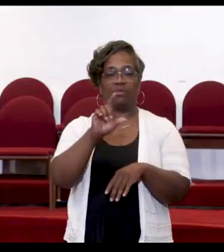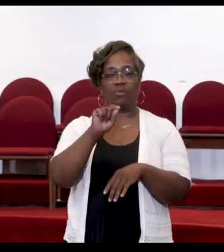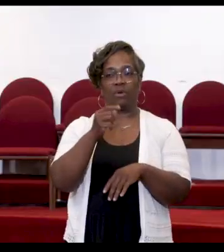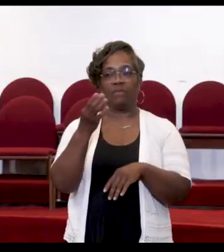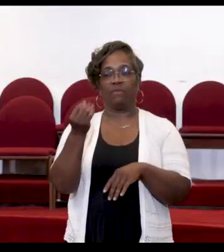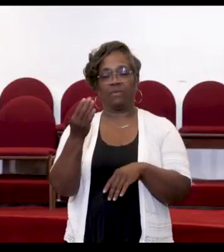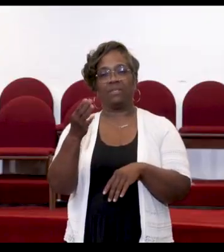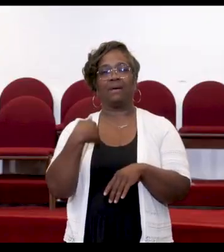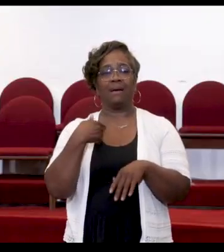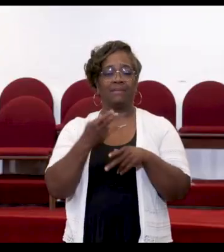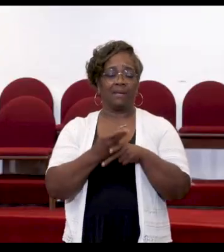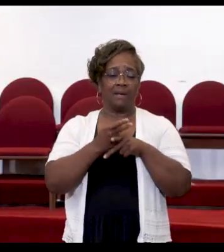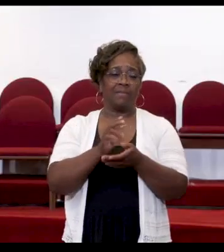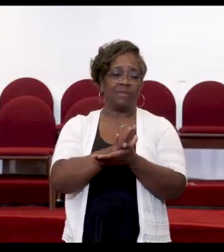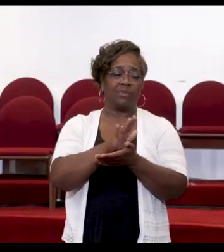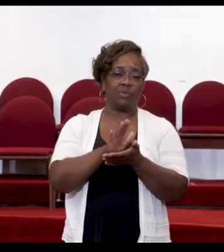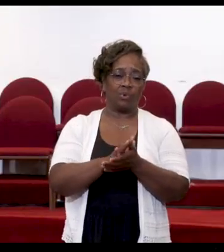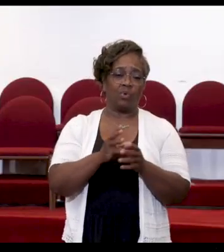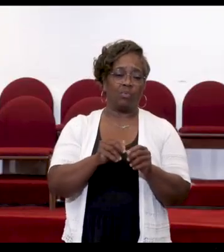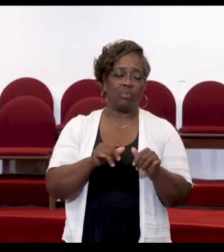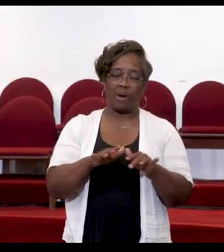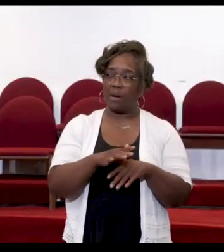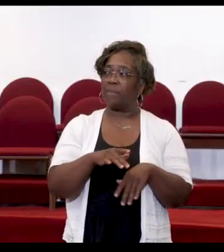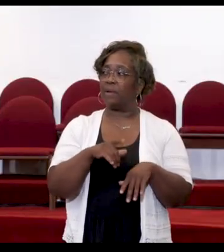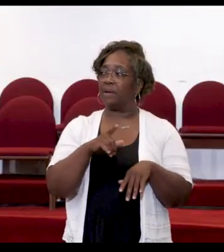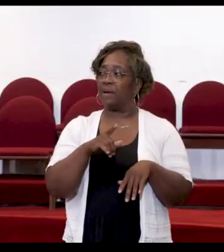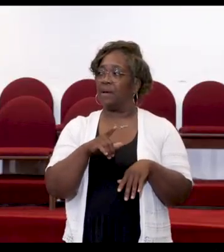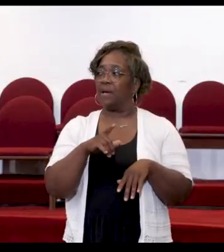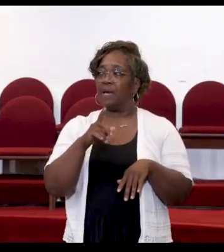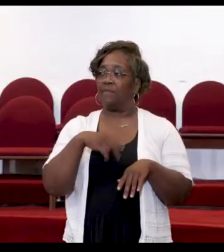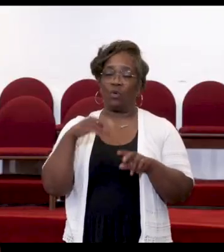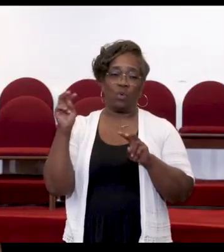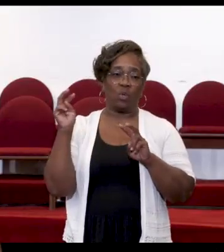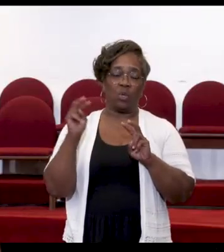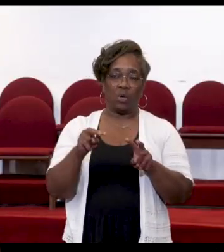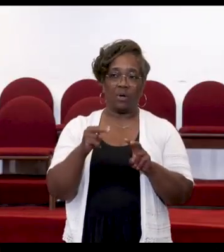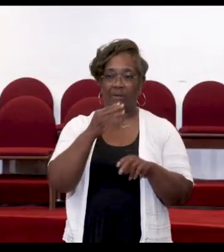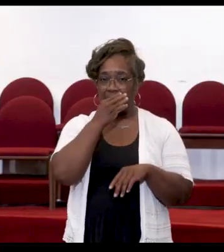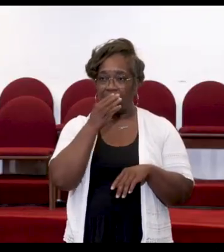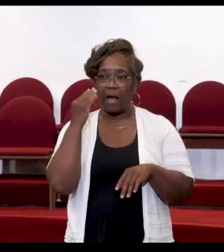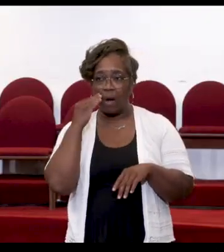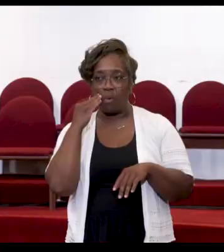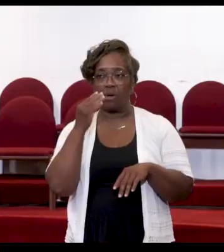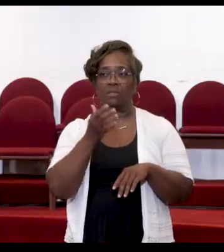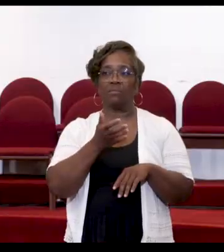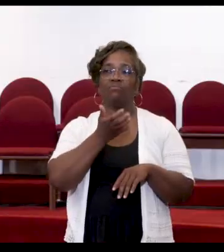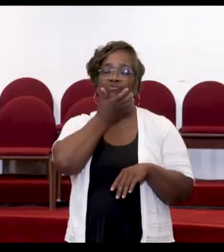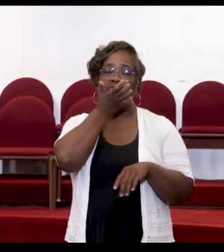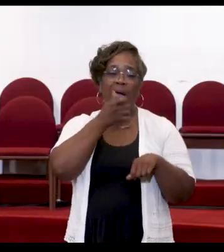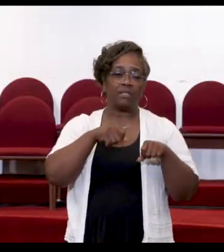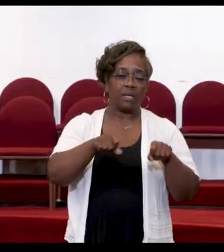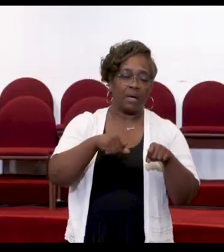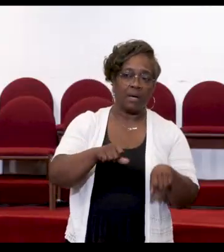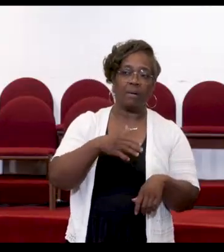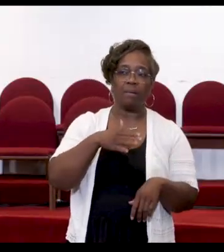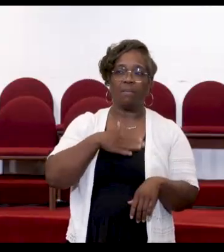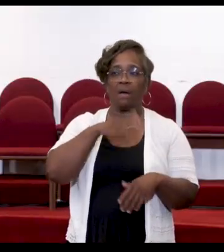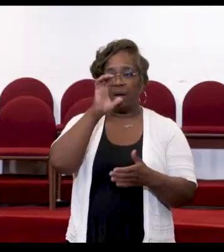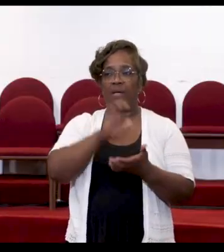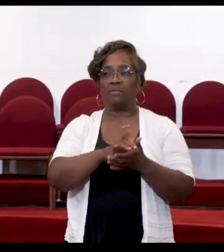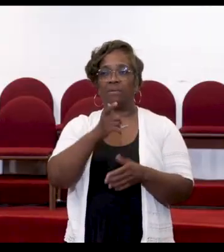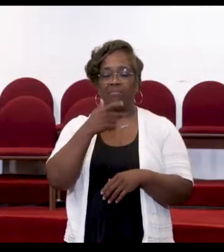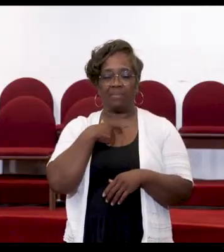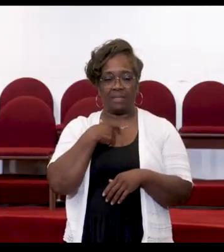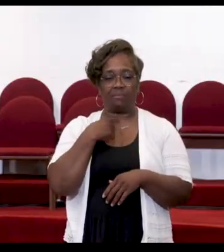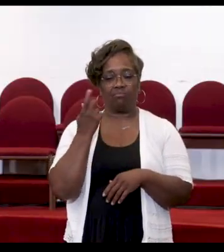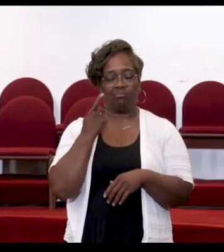school's property. I can't get the grass cut. If you go over there and look now, we got flowers. My husband and I, we tear up mowers. Like I told you, I'm not